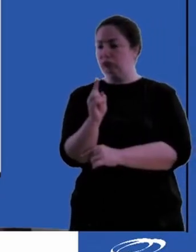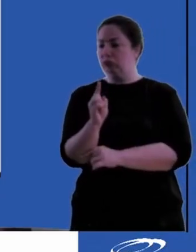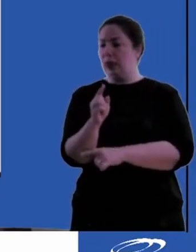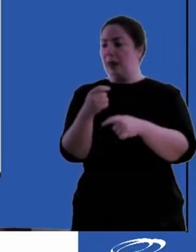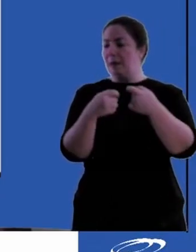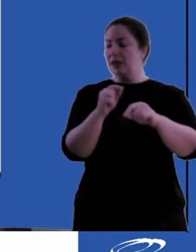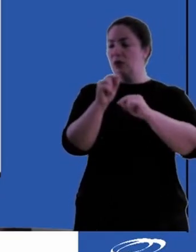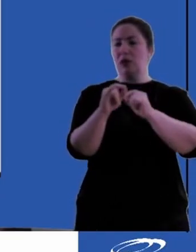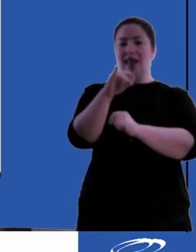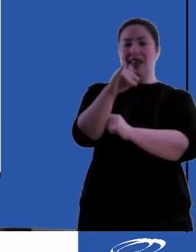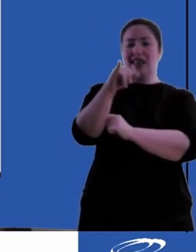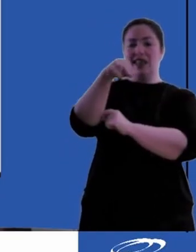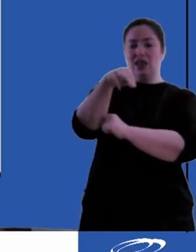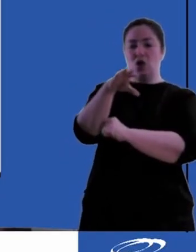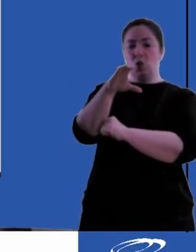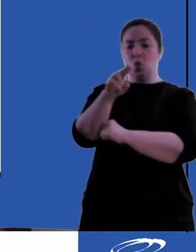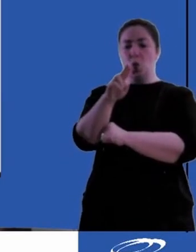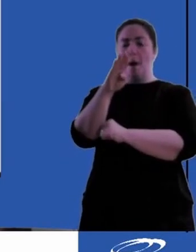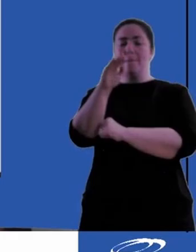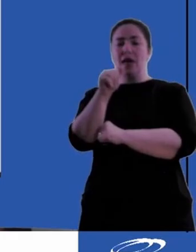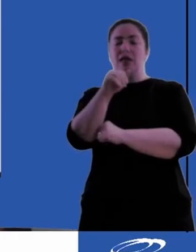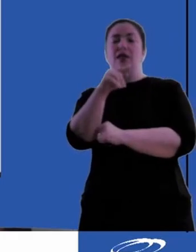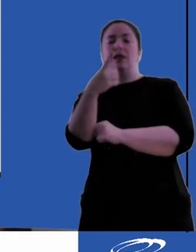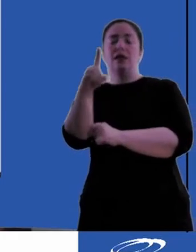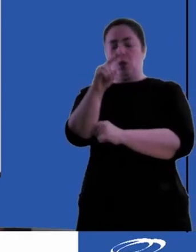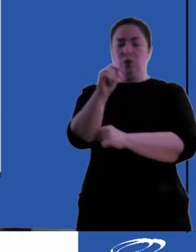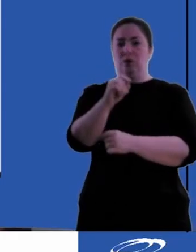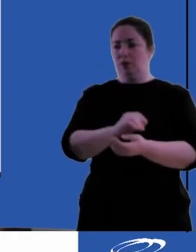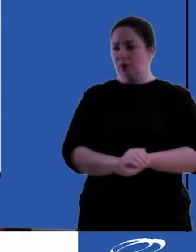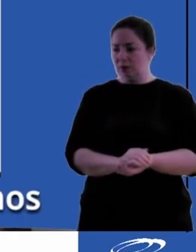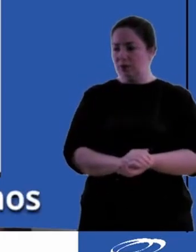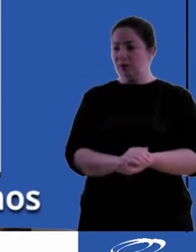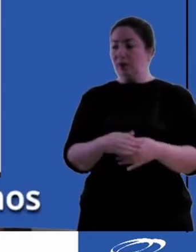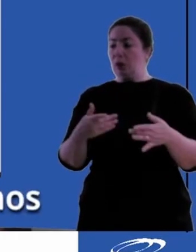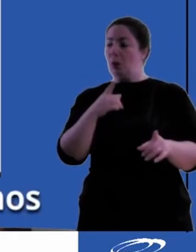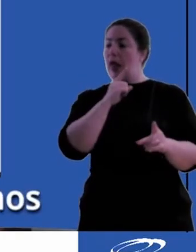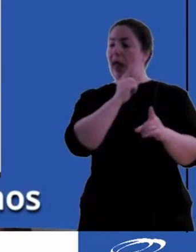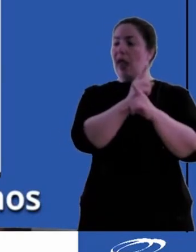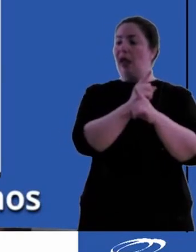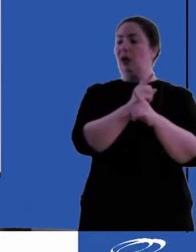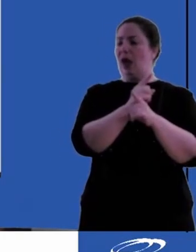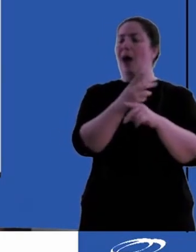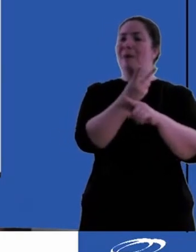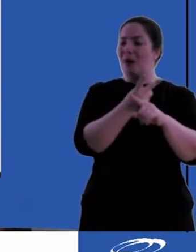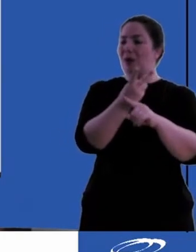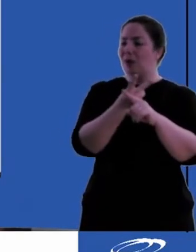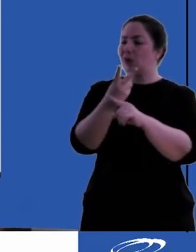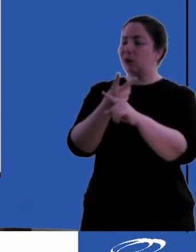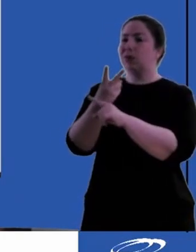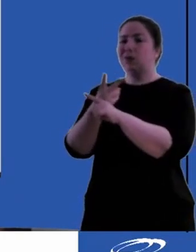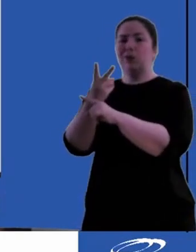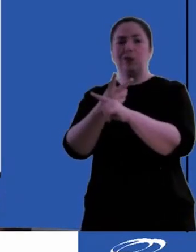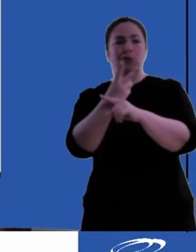at the end get pulled off and reported as being negative. We didn't find what we were looking for. We actually found something better. The